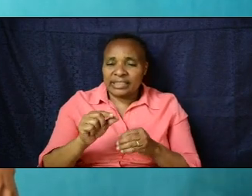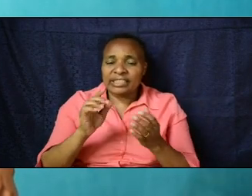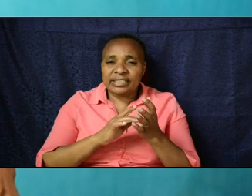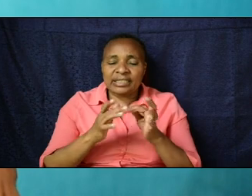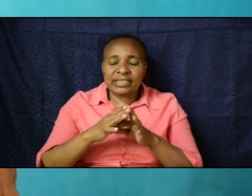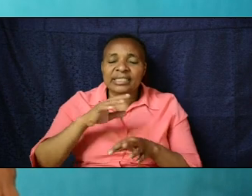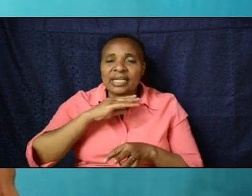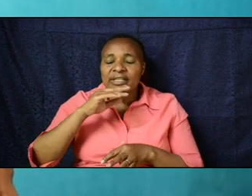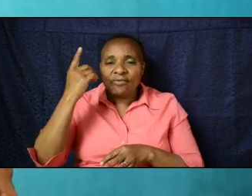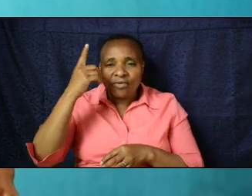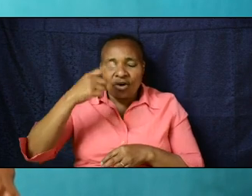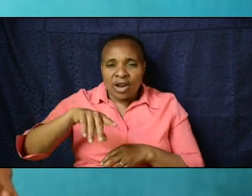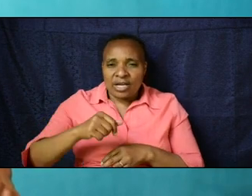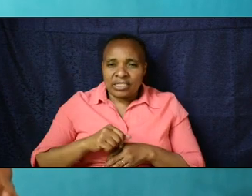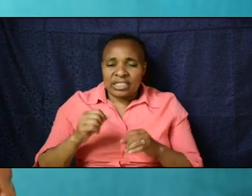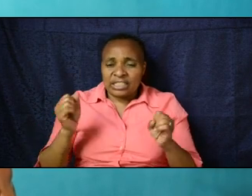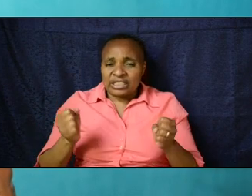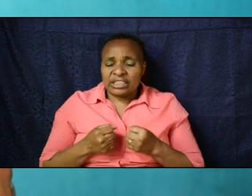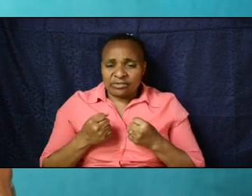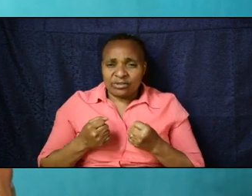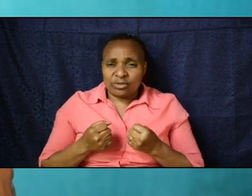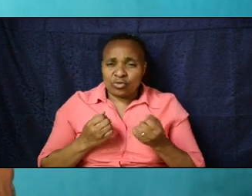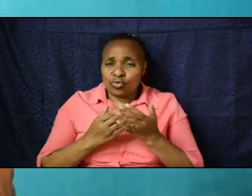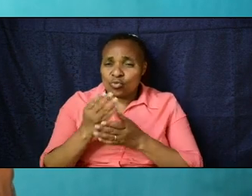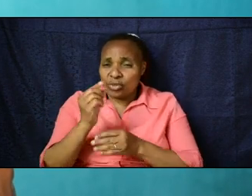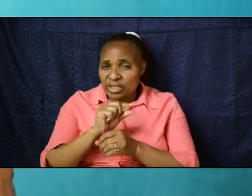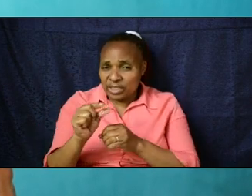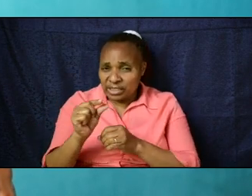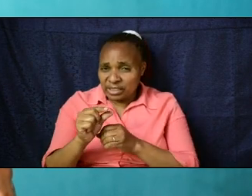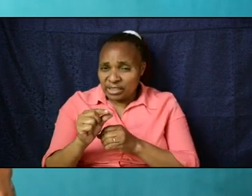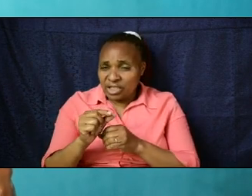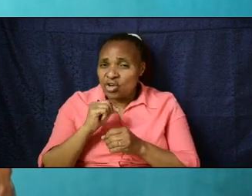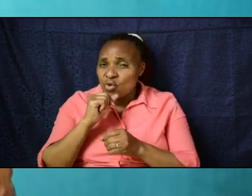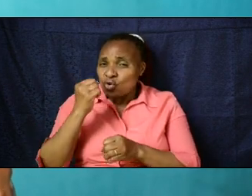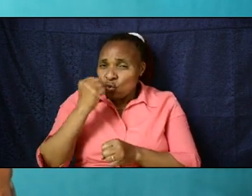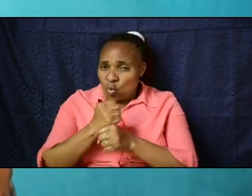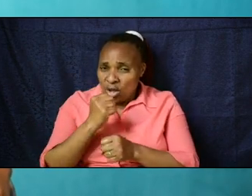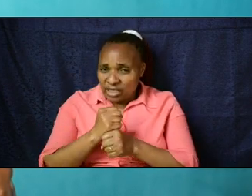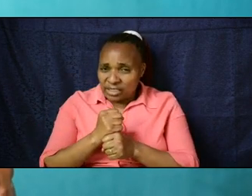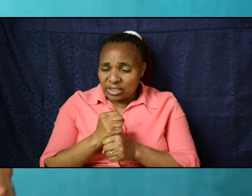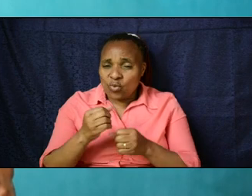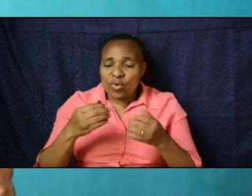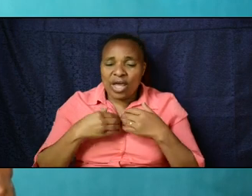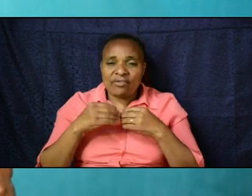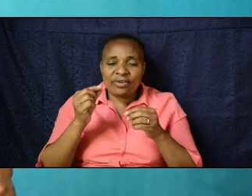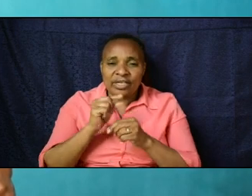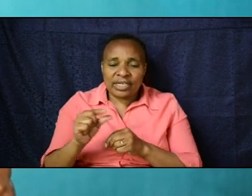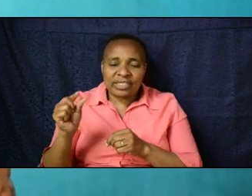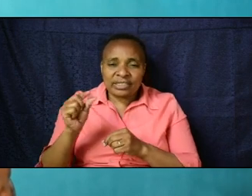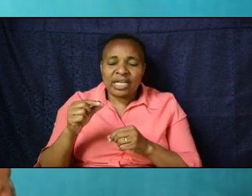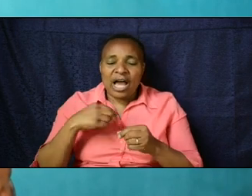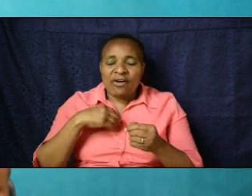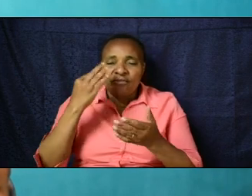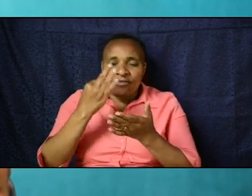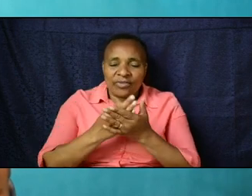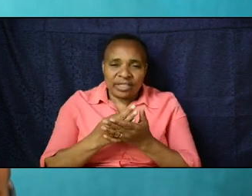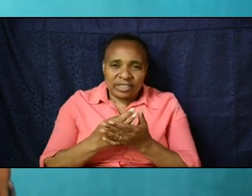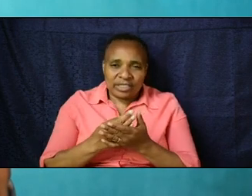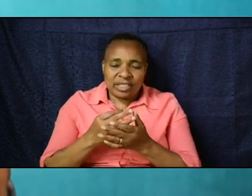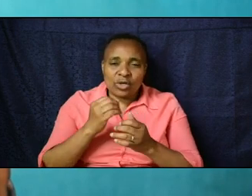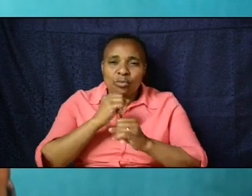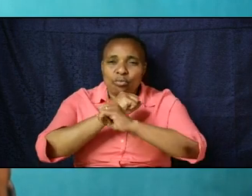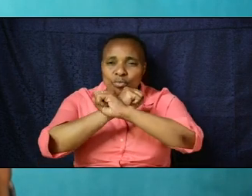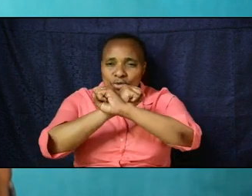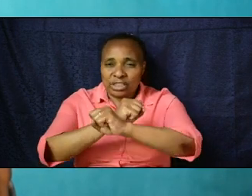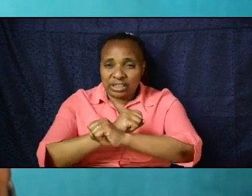for us. He'll save us by grace, not by works. So we have grace, we have faith that He will